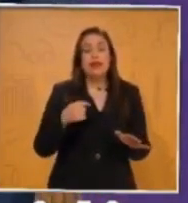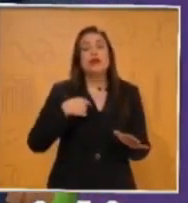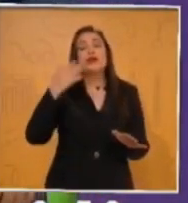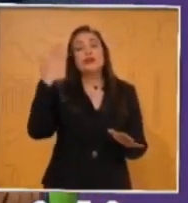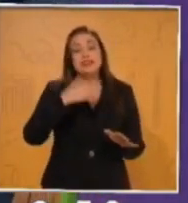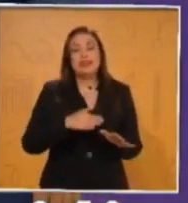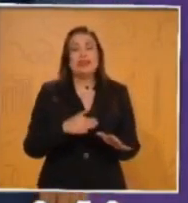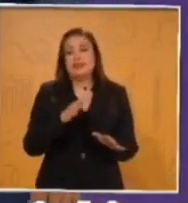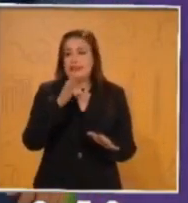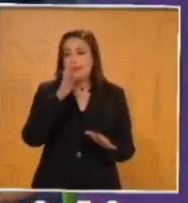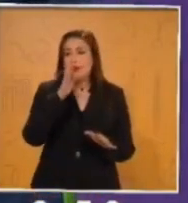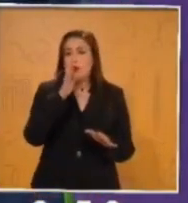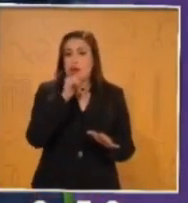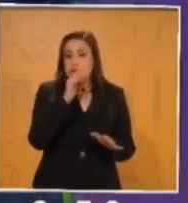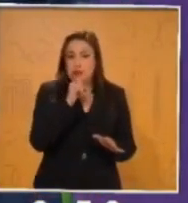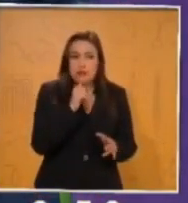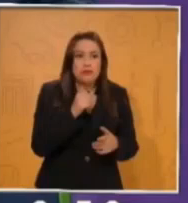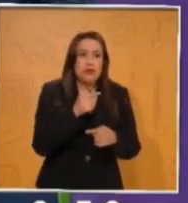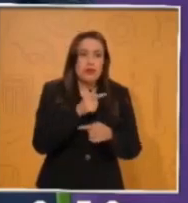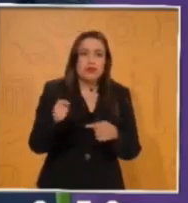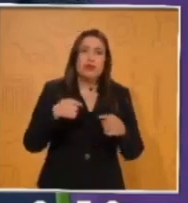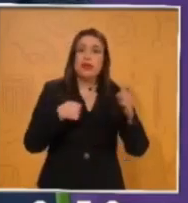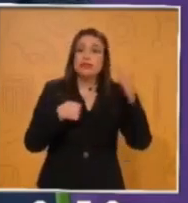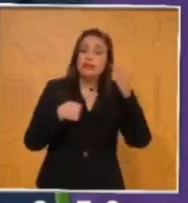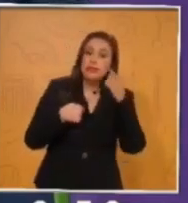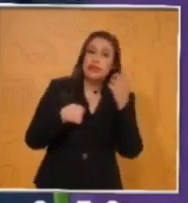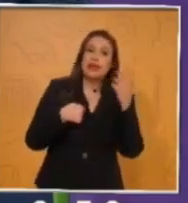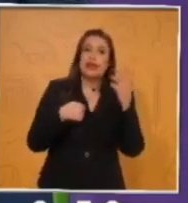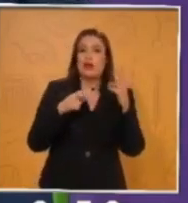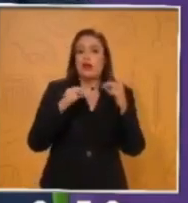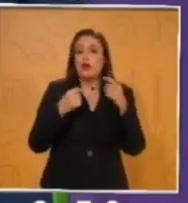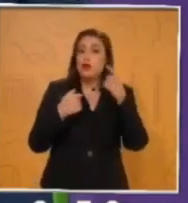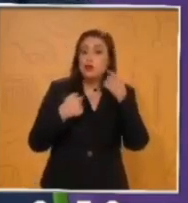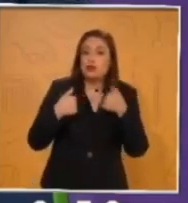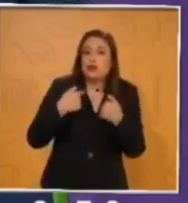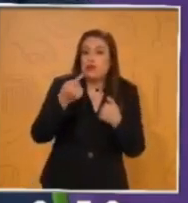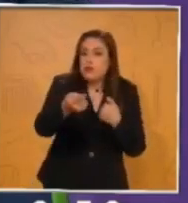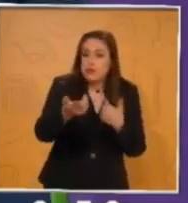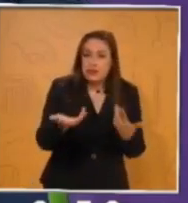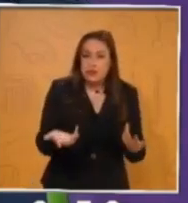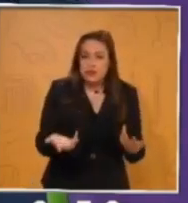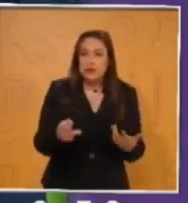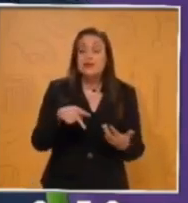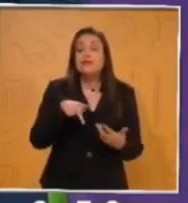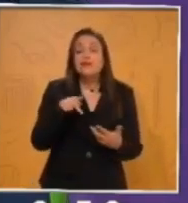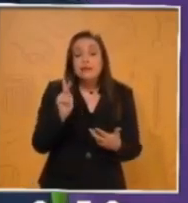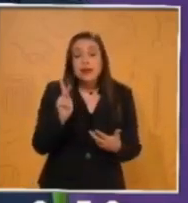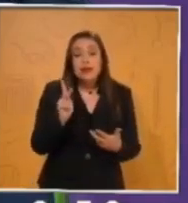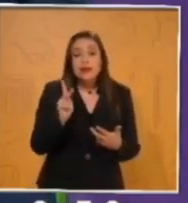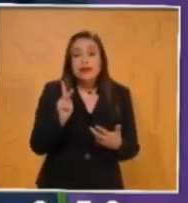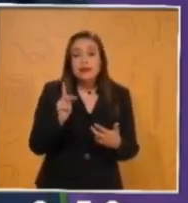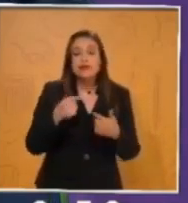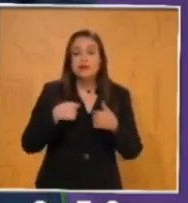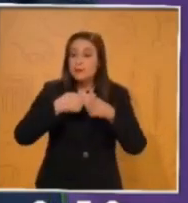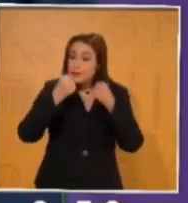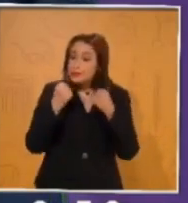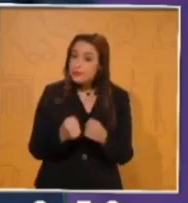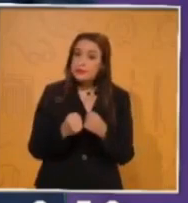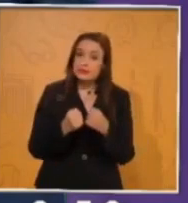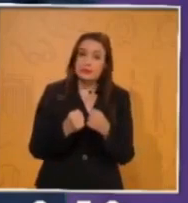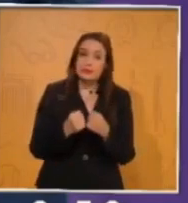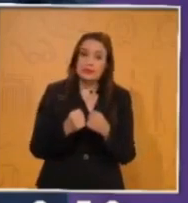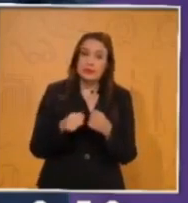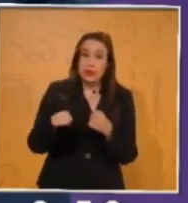that I will listen or I cannot listen to you. But I am sure and I'm